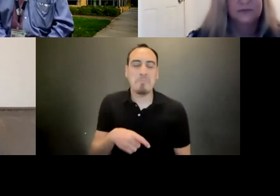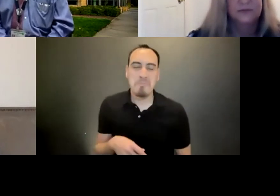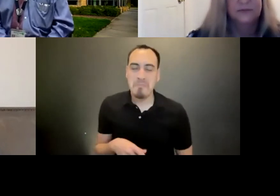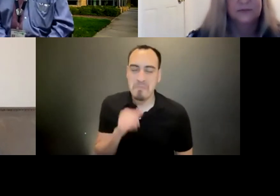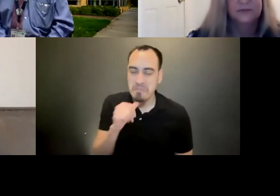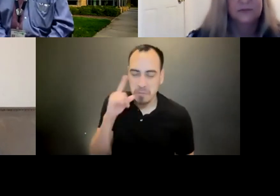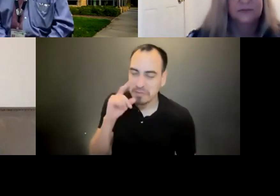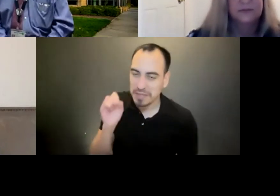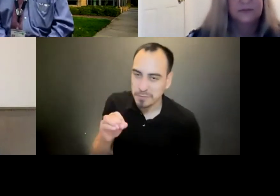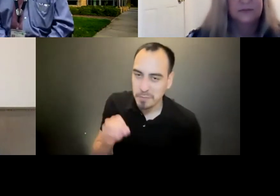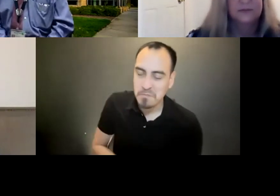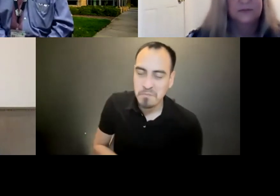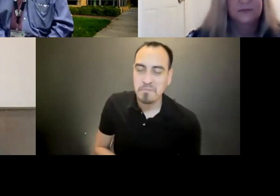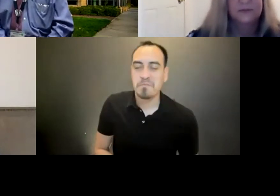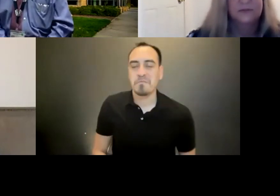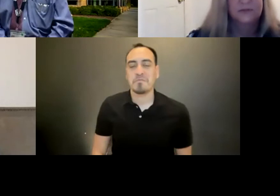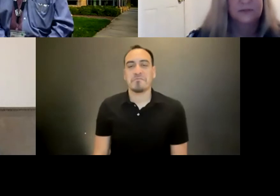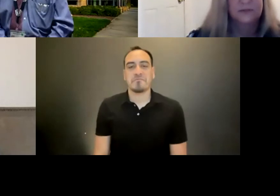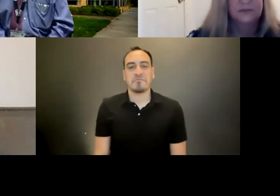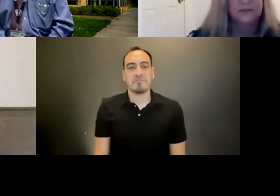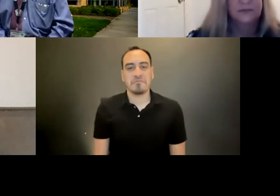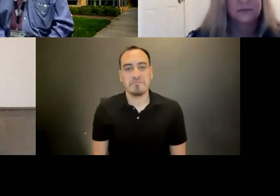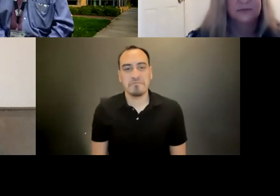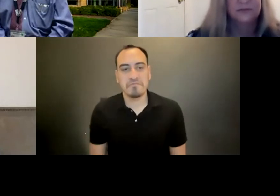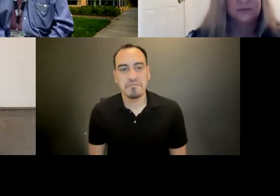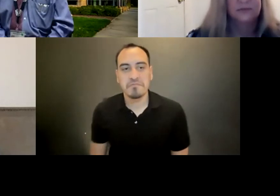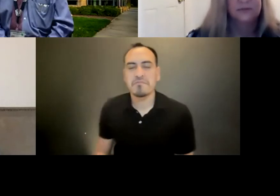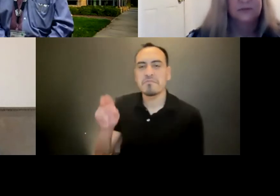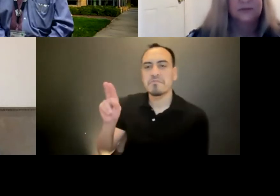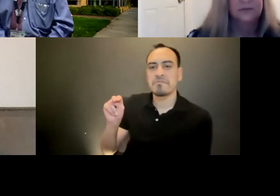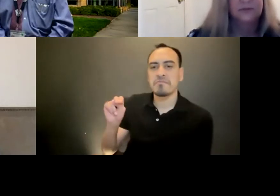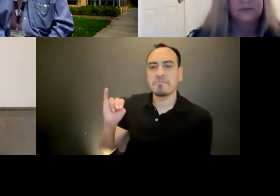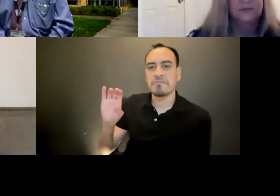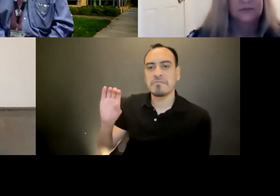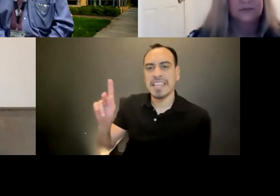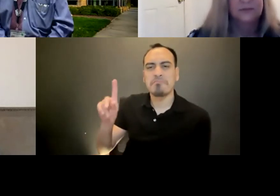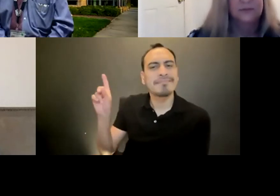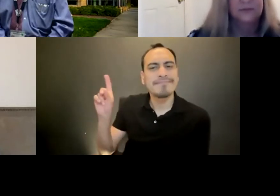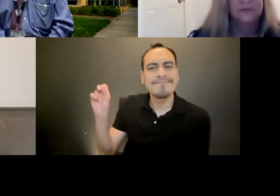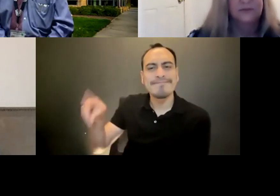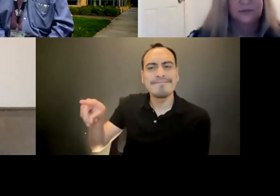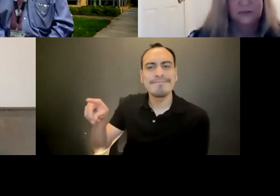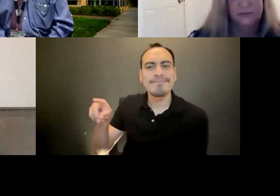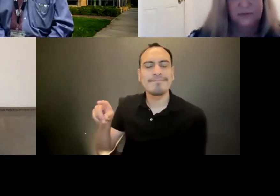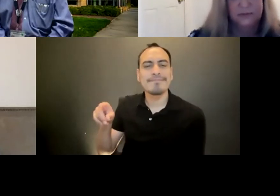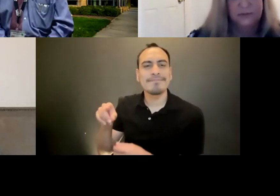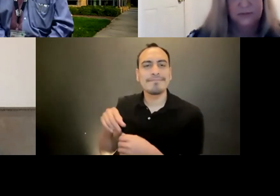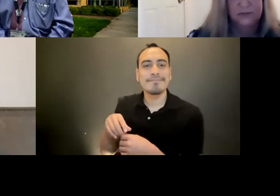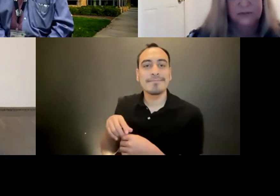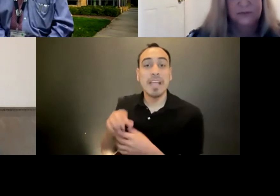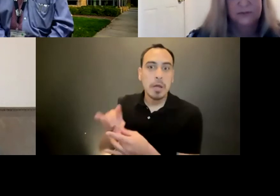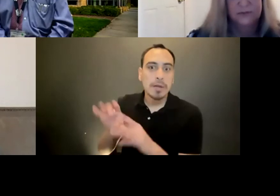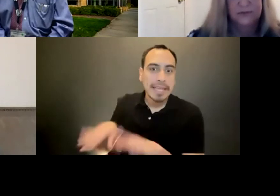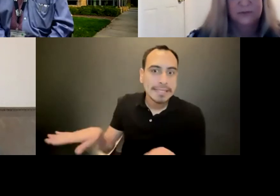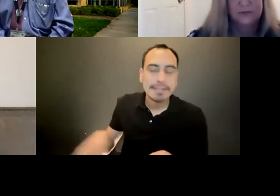Great, thank you. So a couple of questions about kids here. One, now with